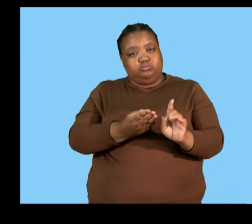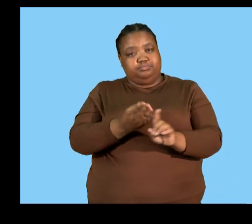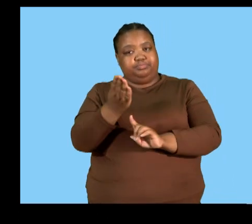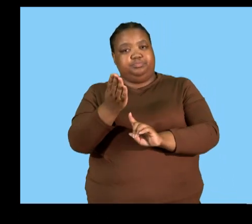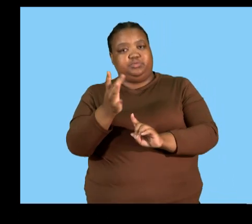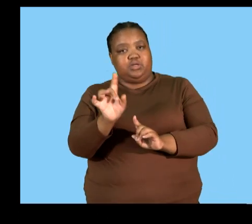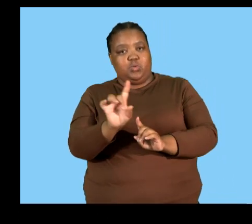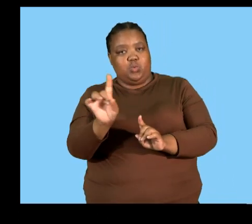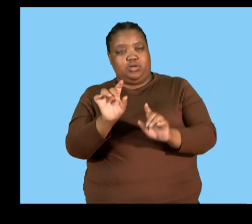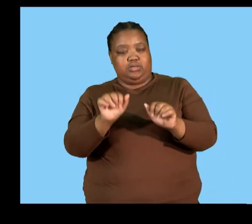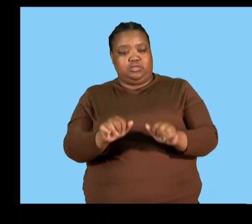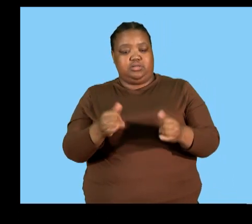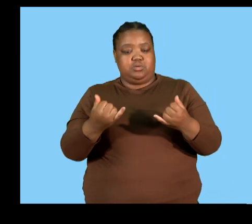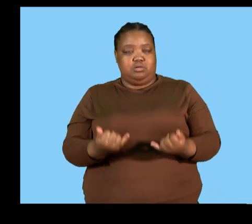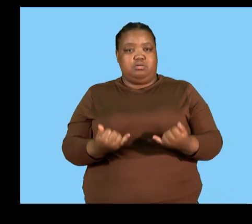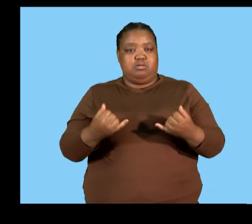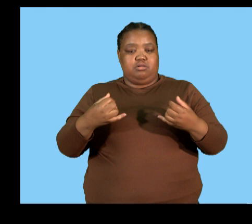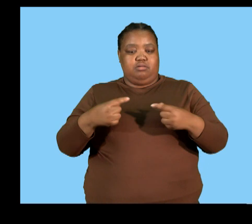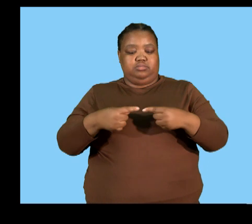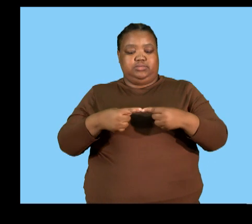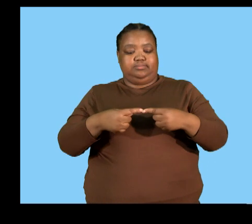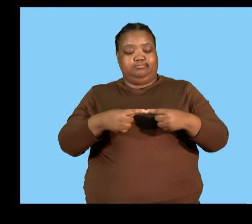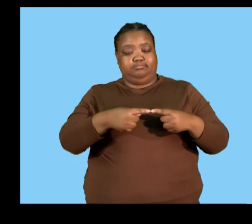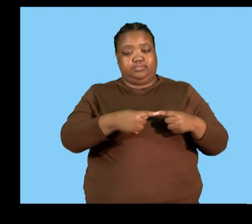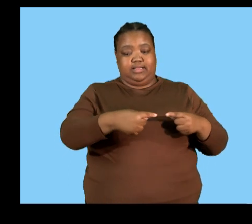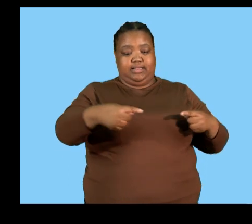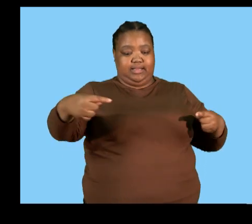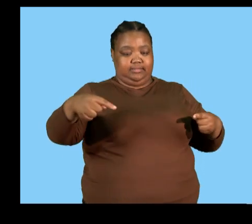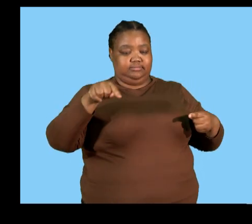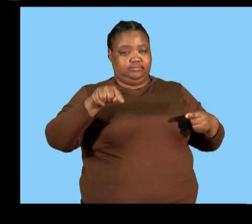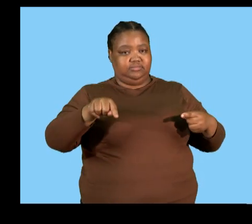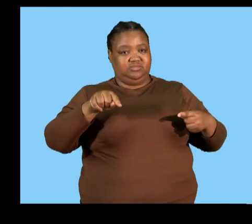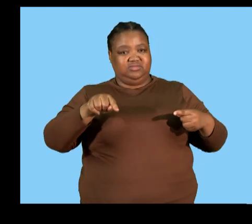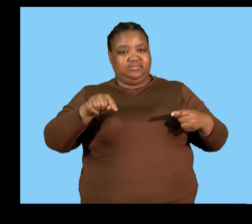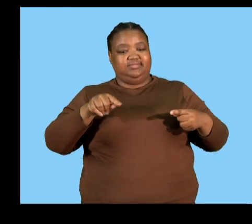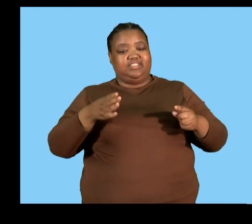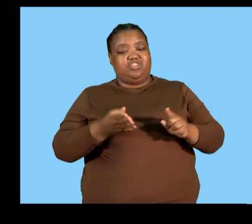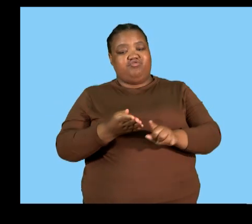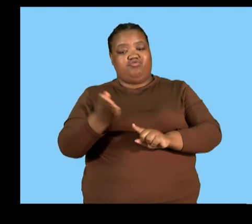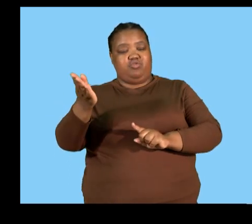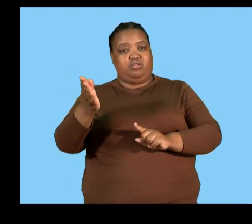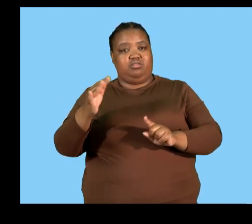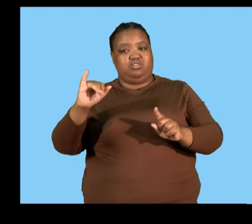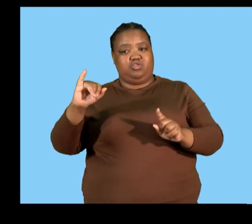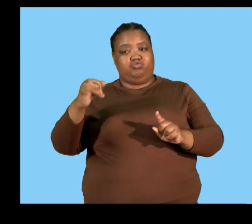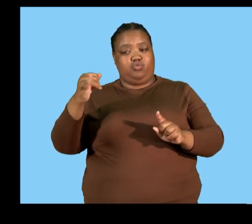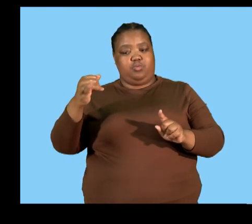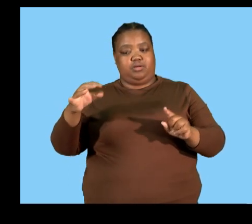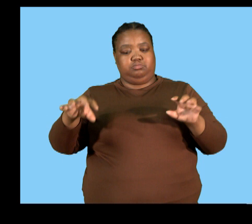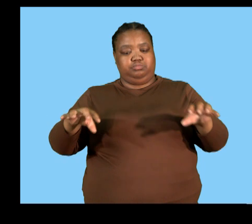direction. So I'll draw a line going straight to Johannesburg. So now the general